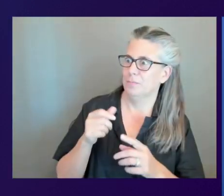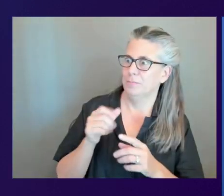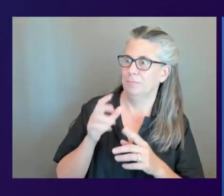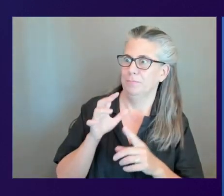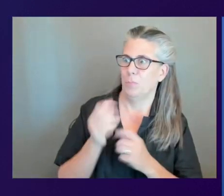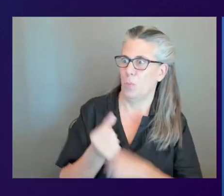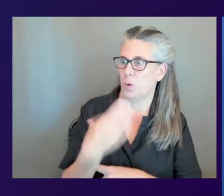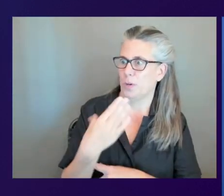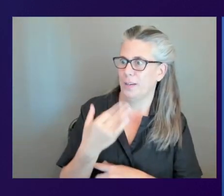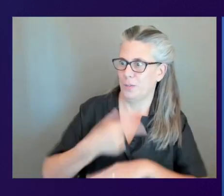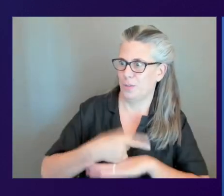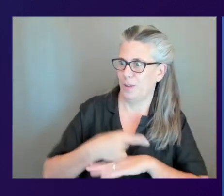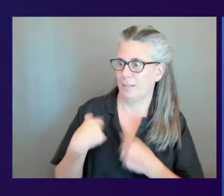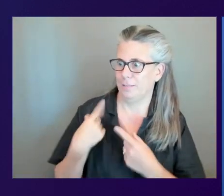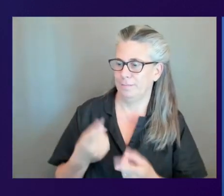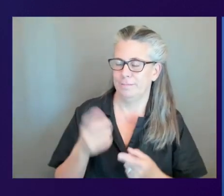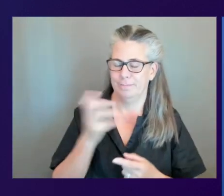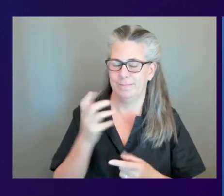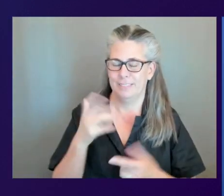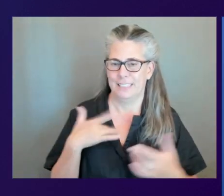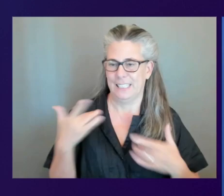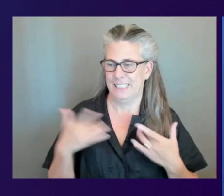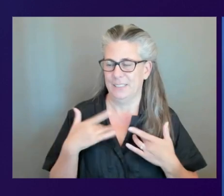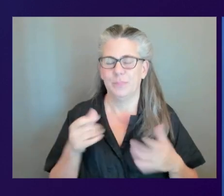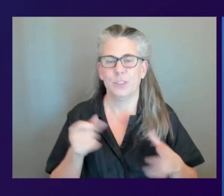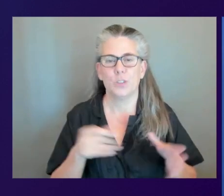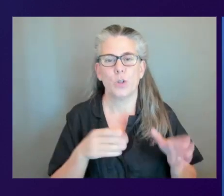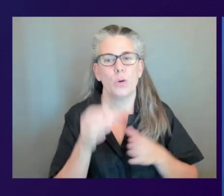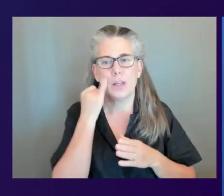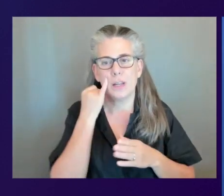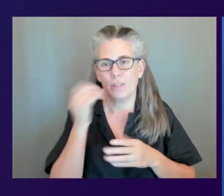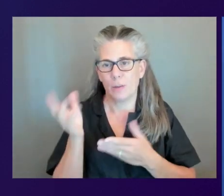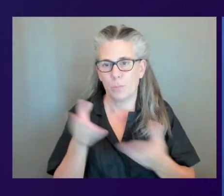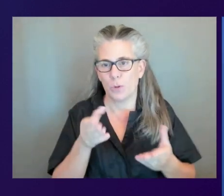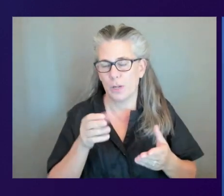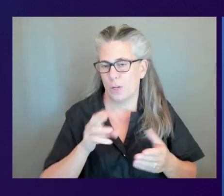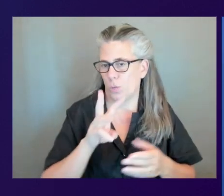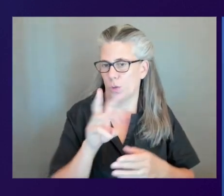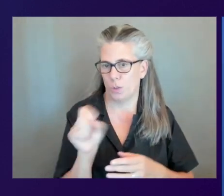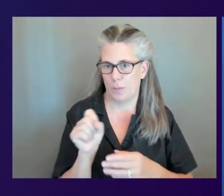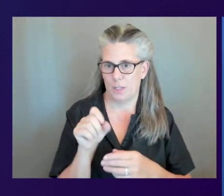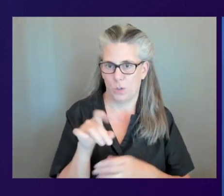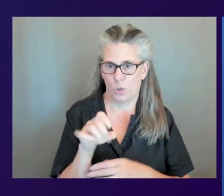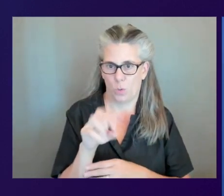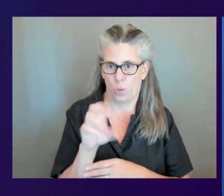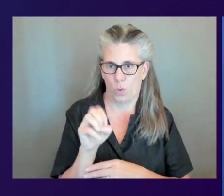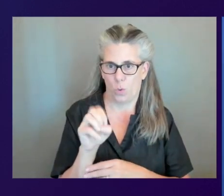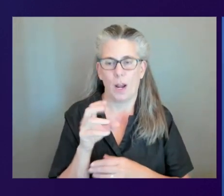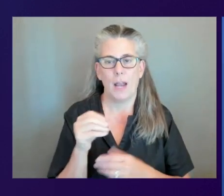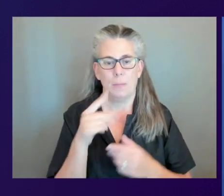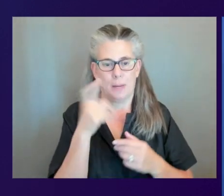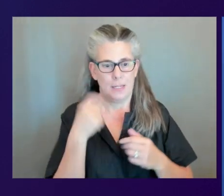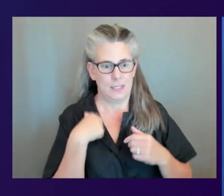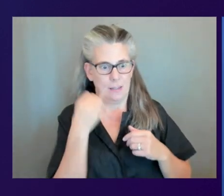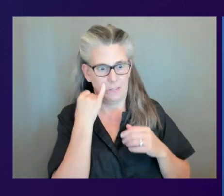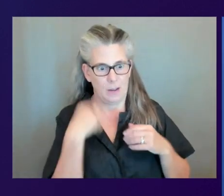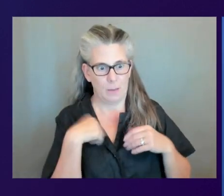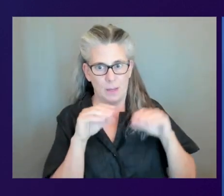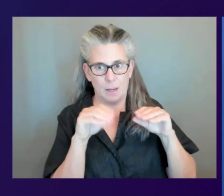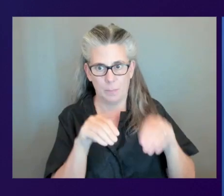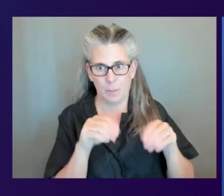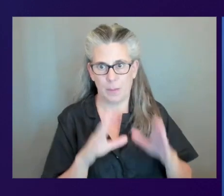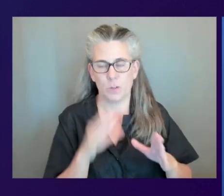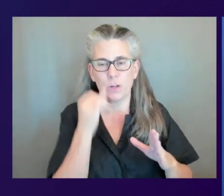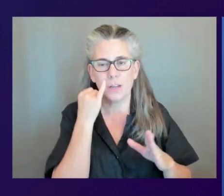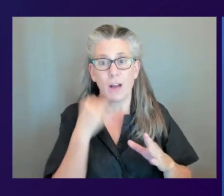bringing a partner like VMware or something to Workspaces Core, me as the implementer of that, I don't have to build anything. But if I'm